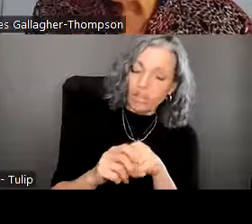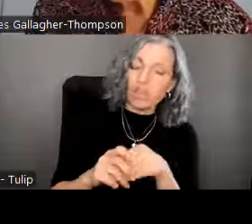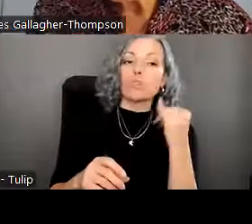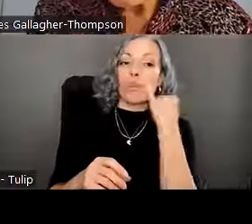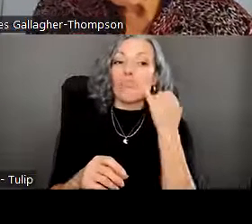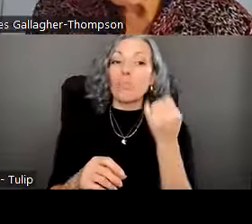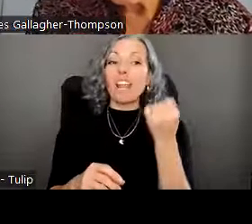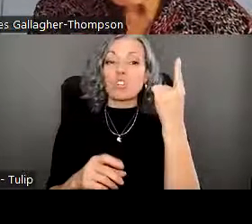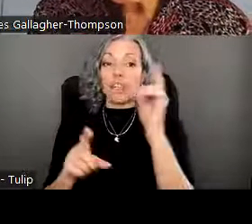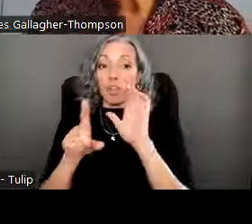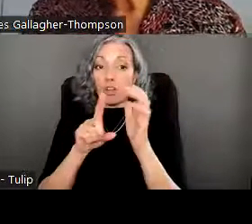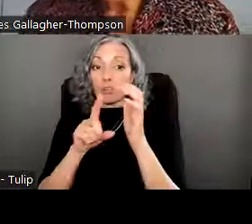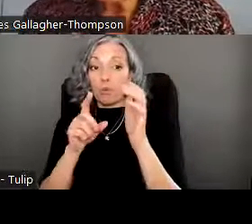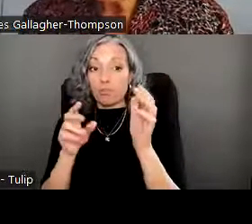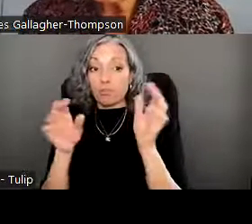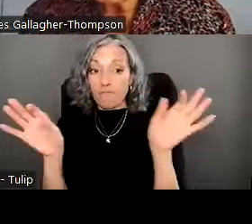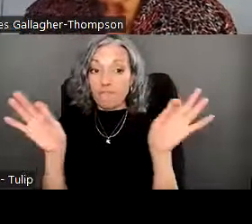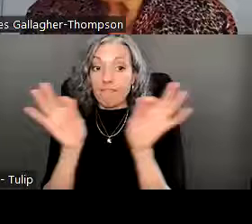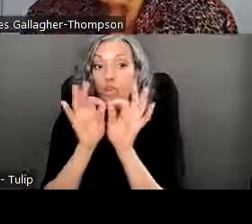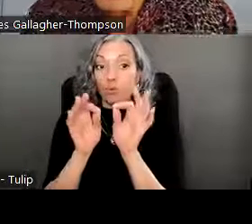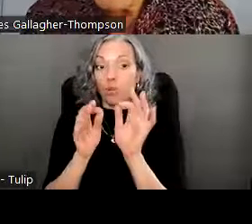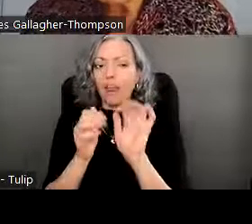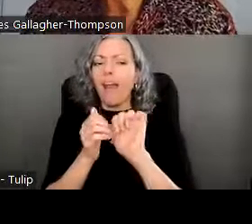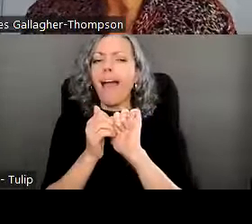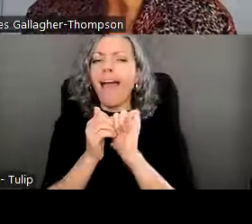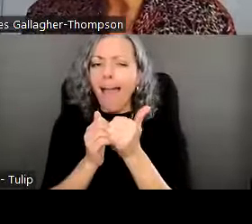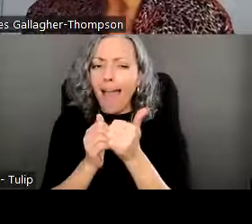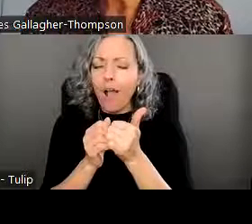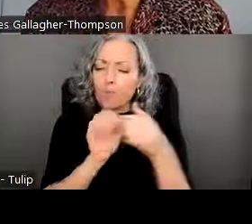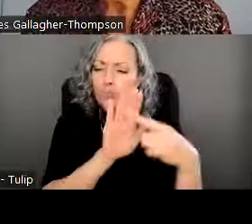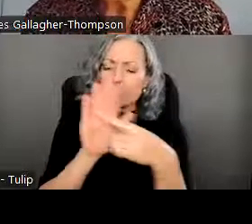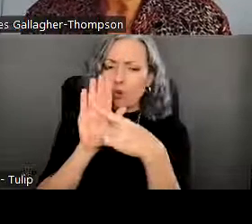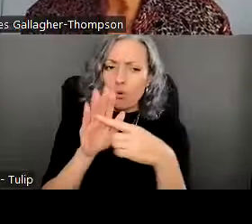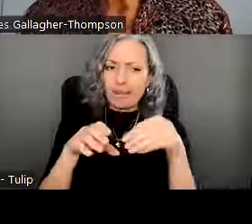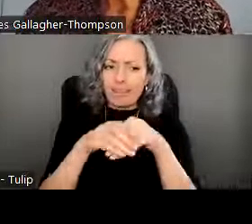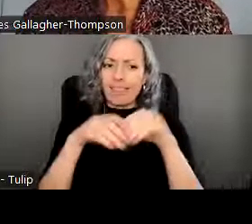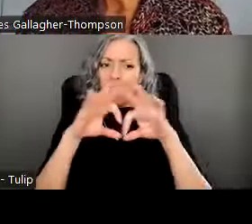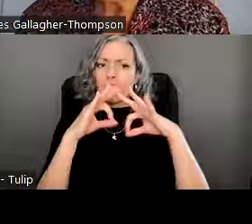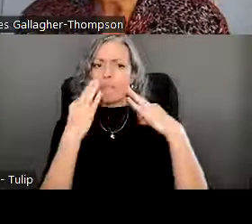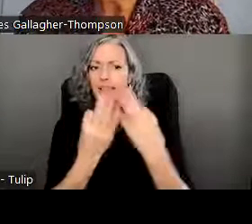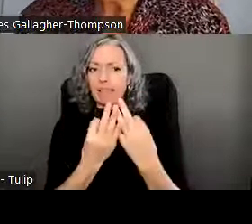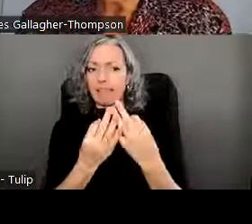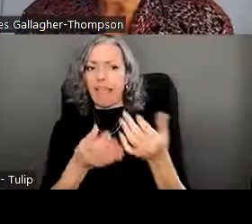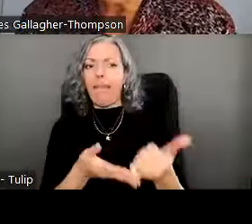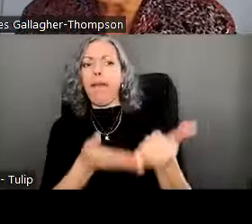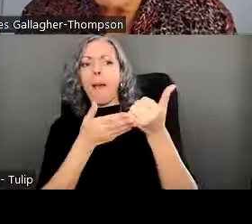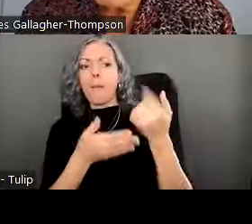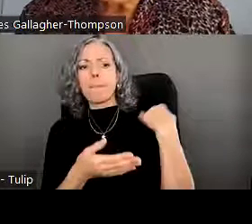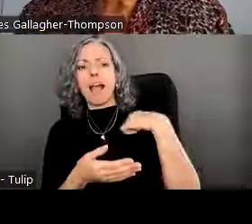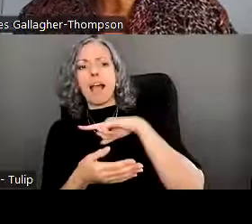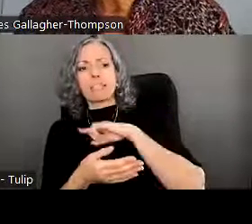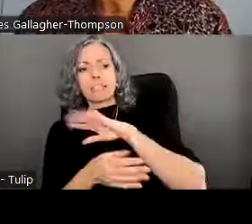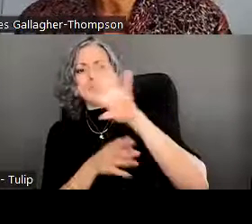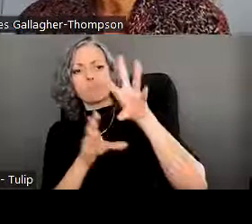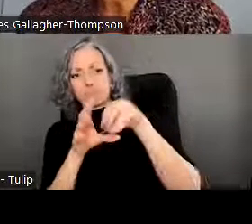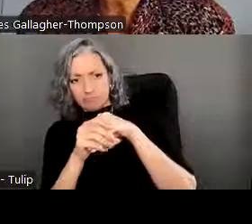understand the cultural value and we understand how it is being displayed in that particular family, it can help us with our